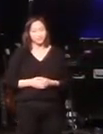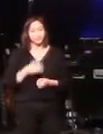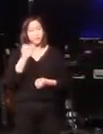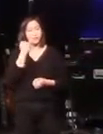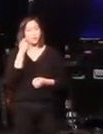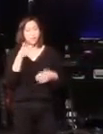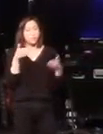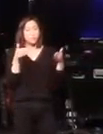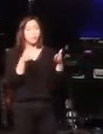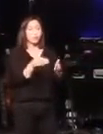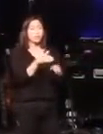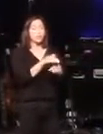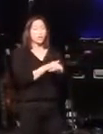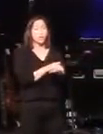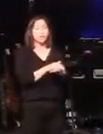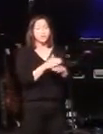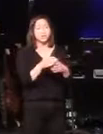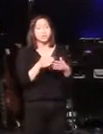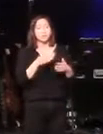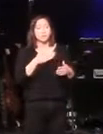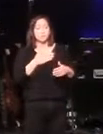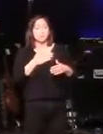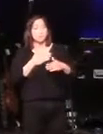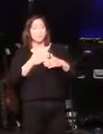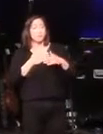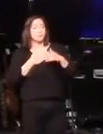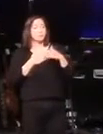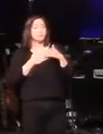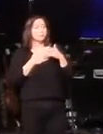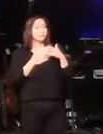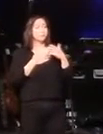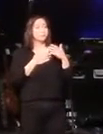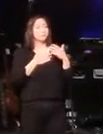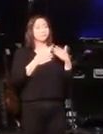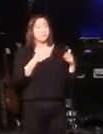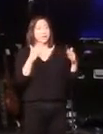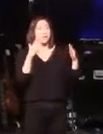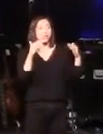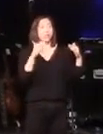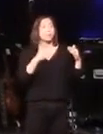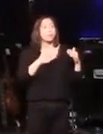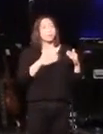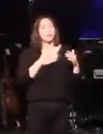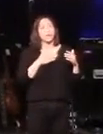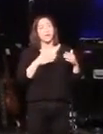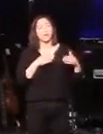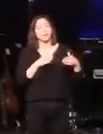on the things of my hope and my direction, and this is what Paul's talking